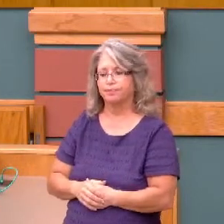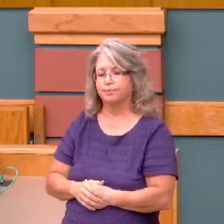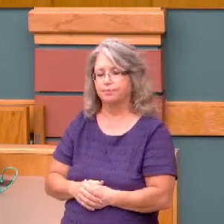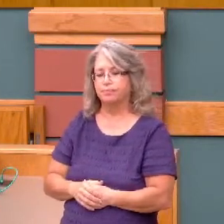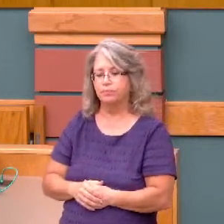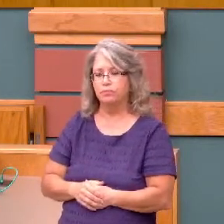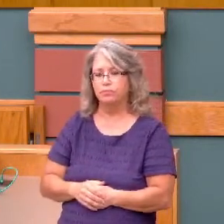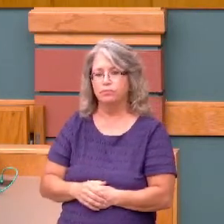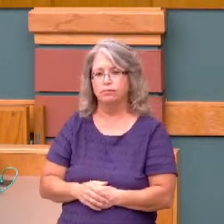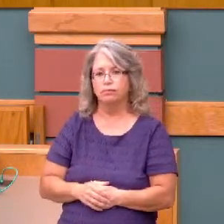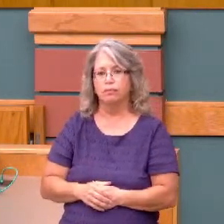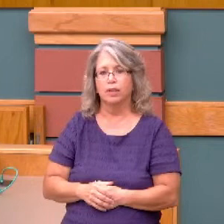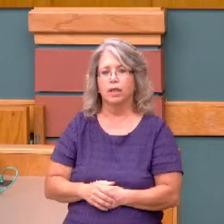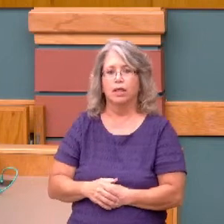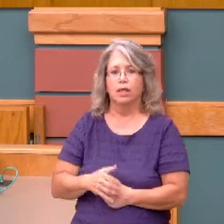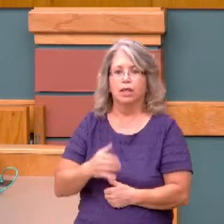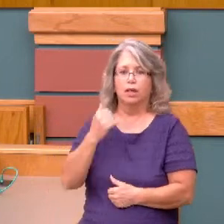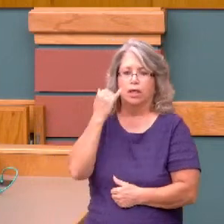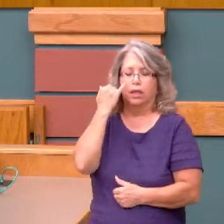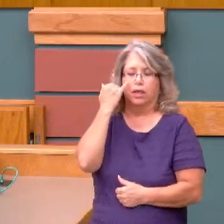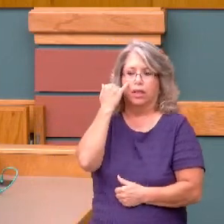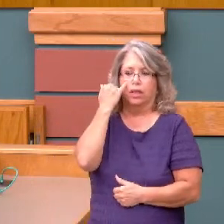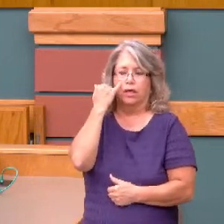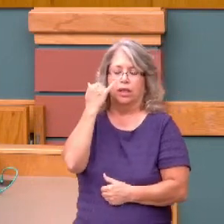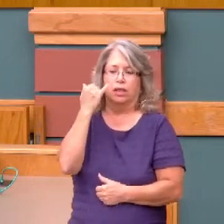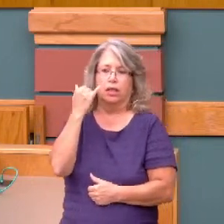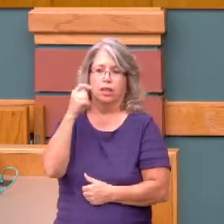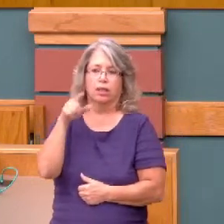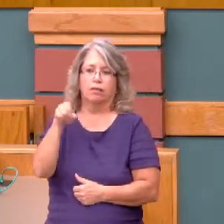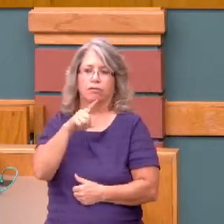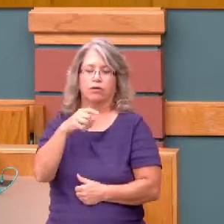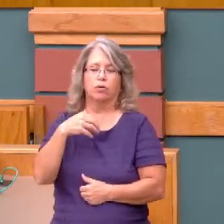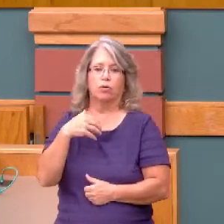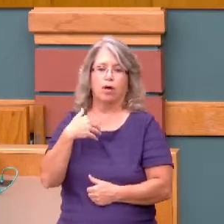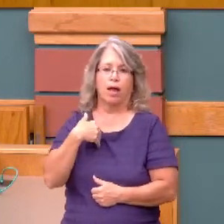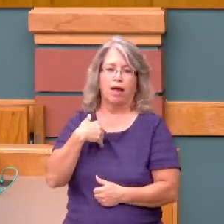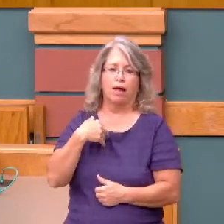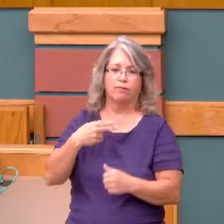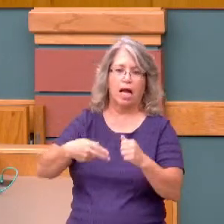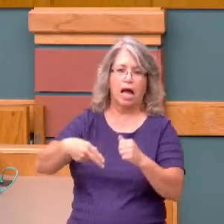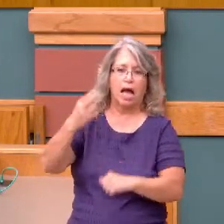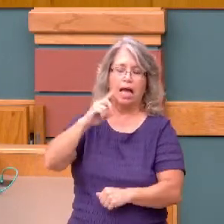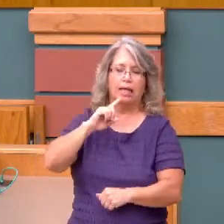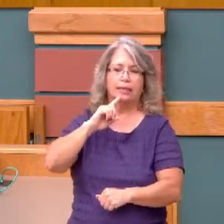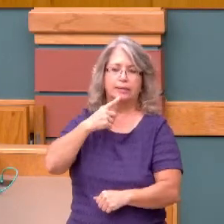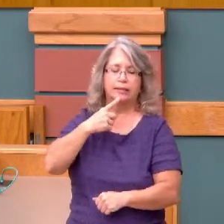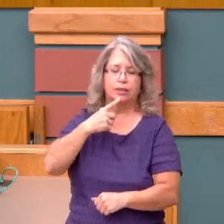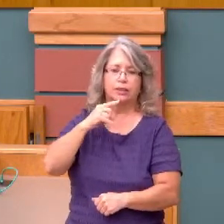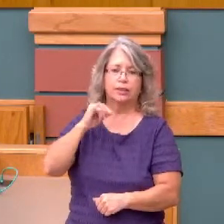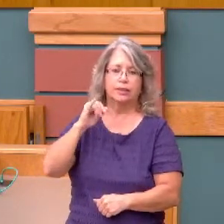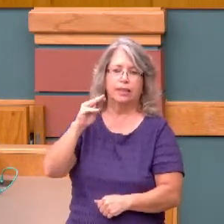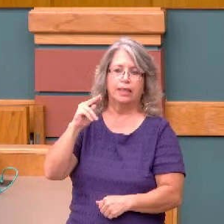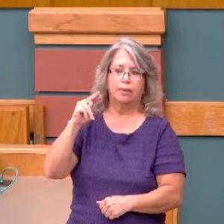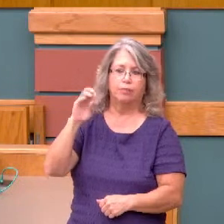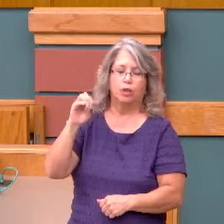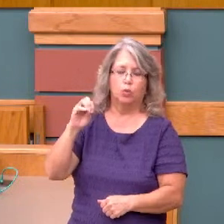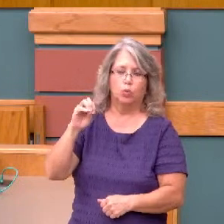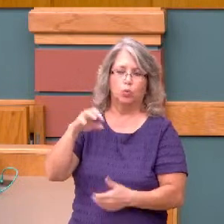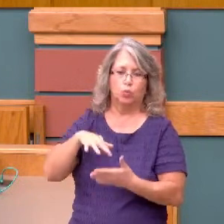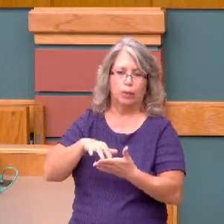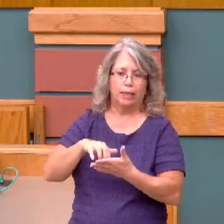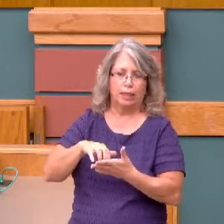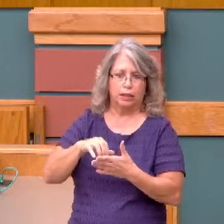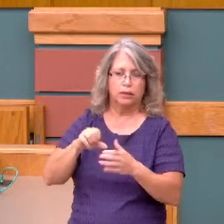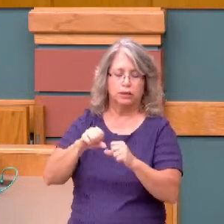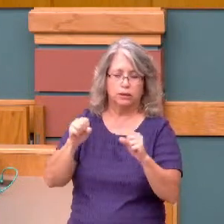or immunocompromised and unable to fight the virus on your own, and we think that you are now in